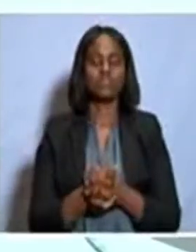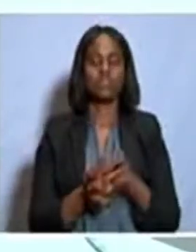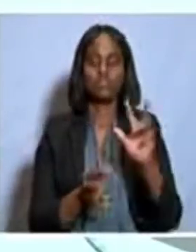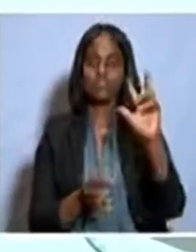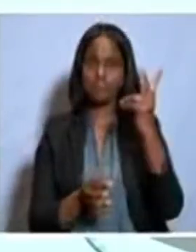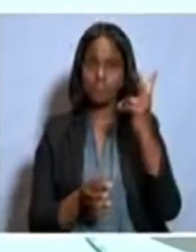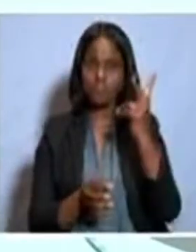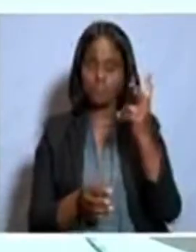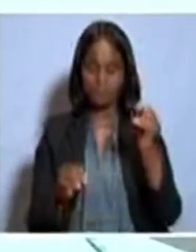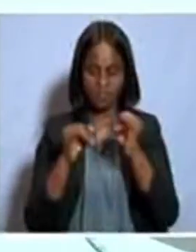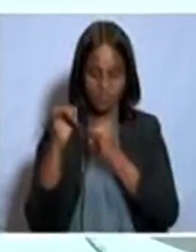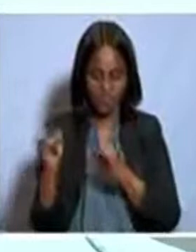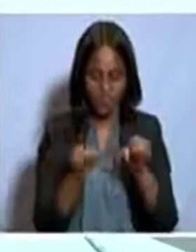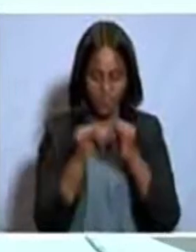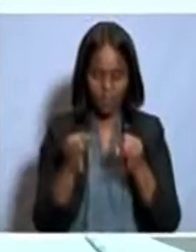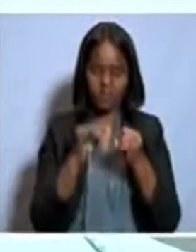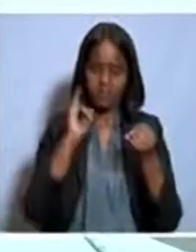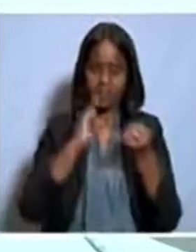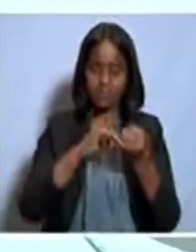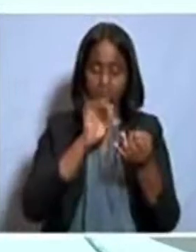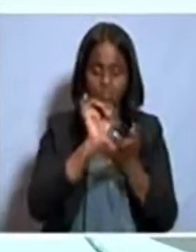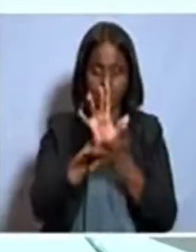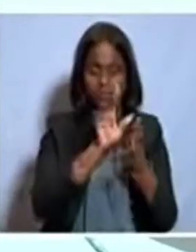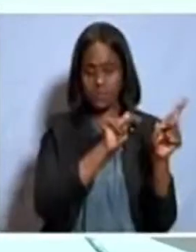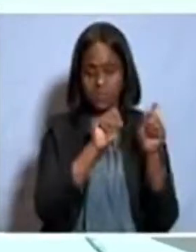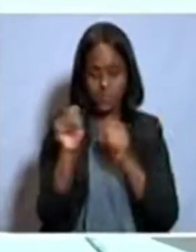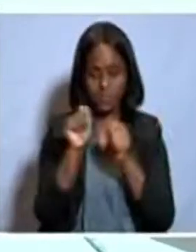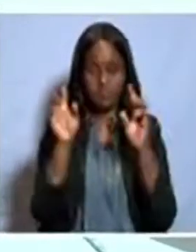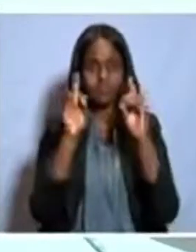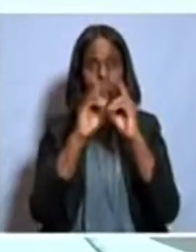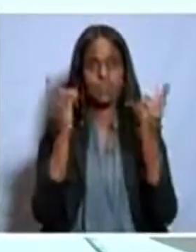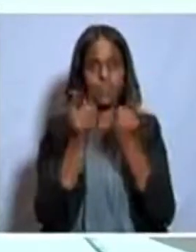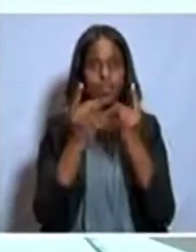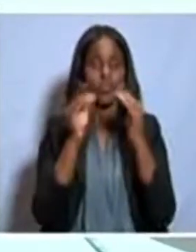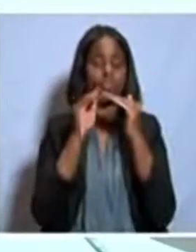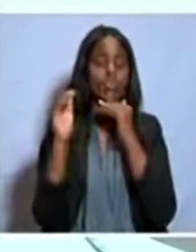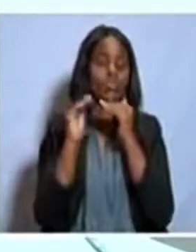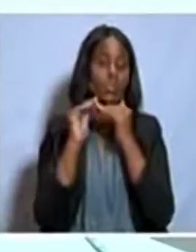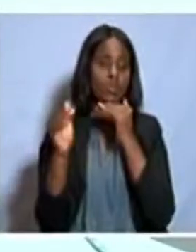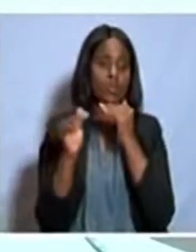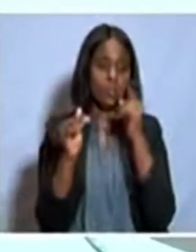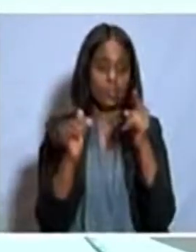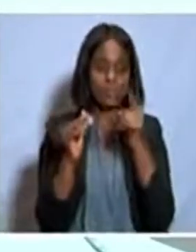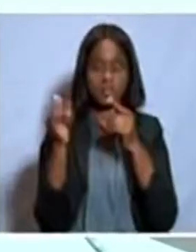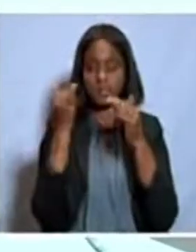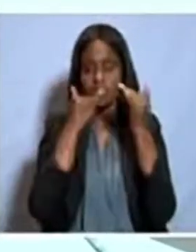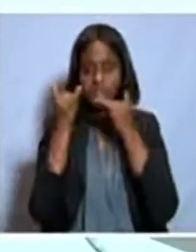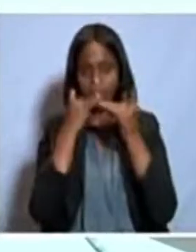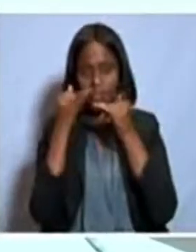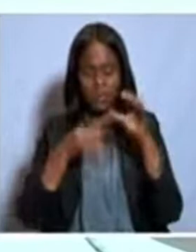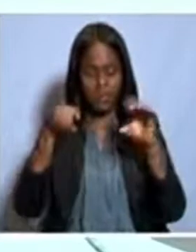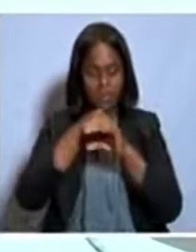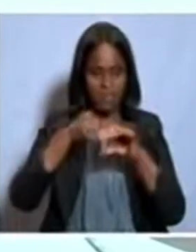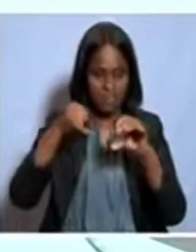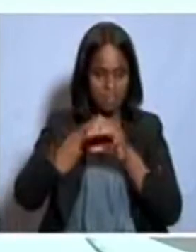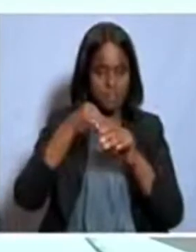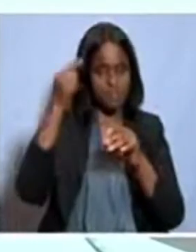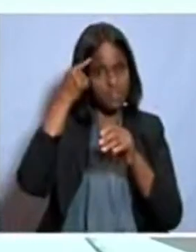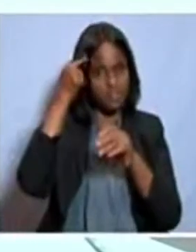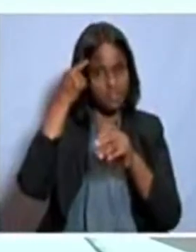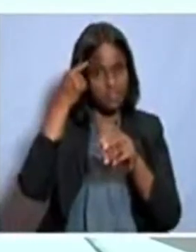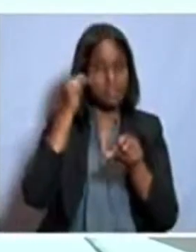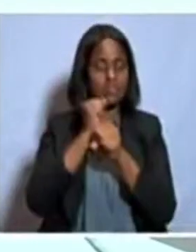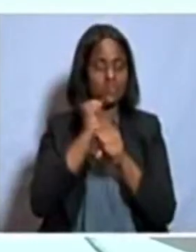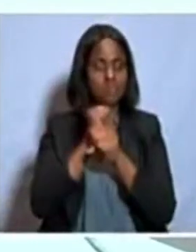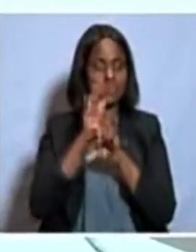3. Implementation of social cash transfer at district level. Irregular inclusion of civil servants